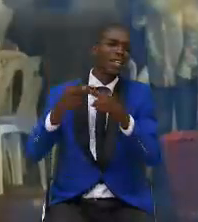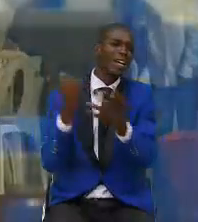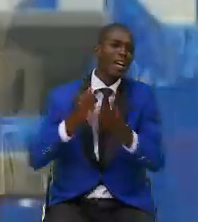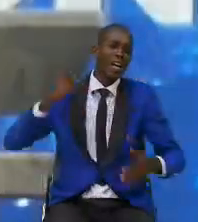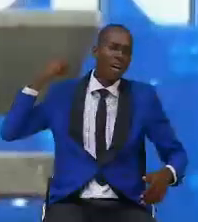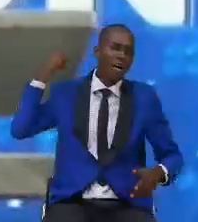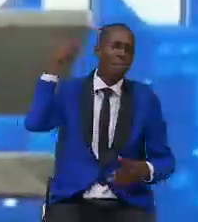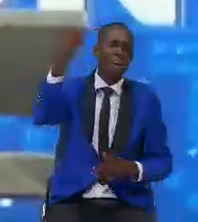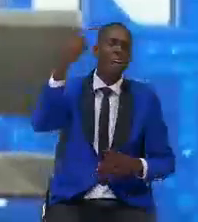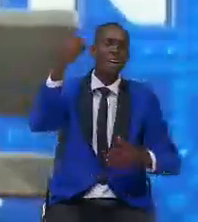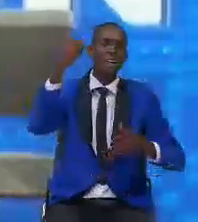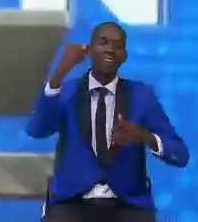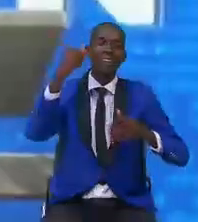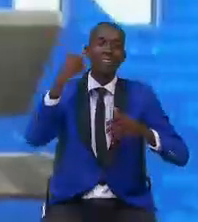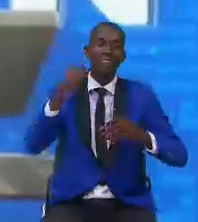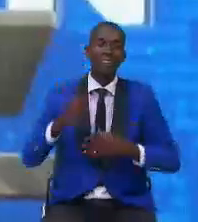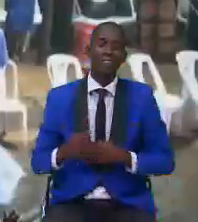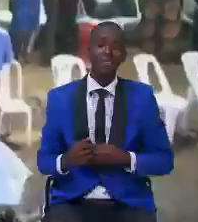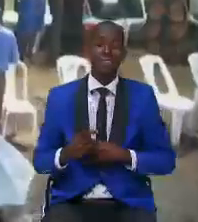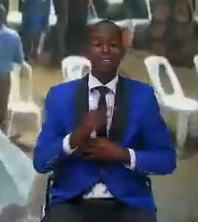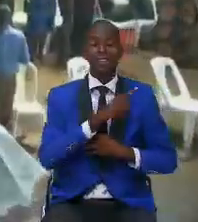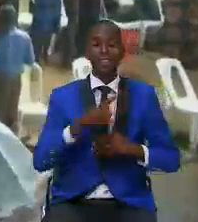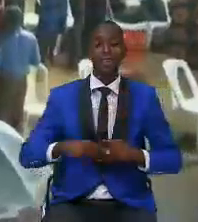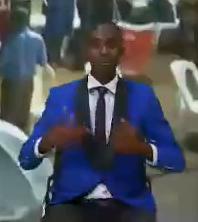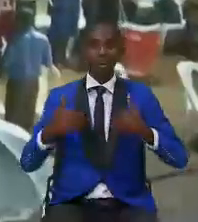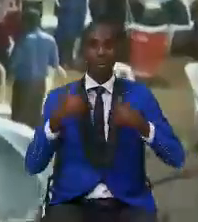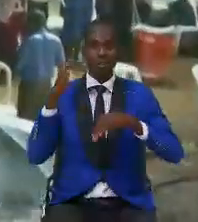A final amen.